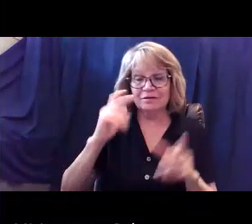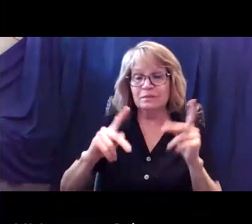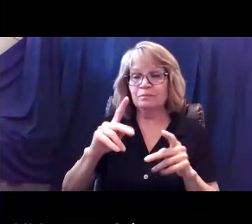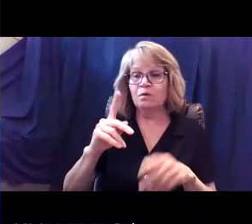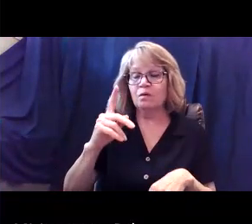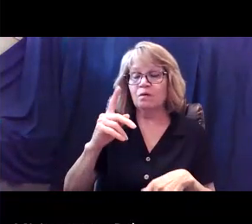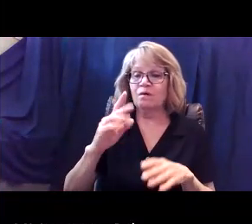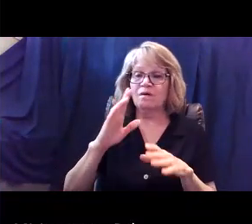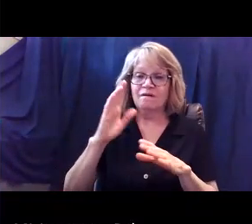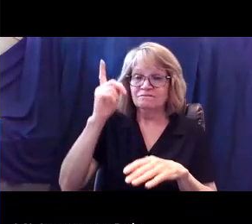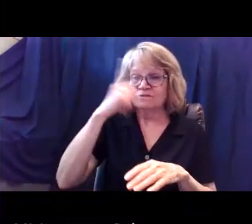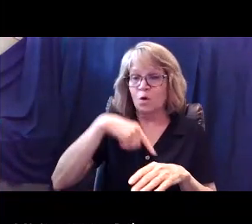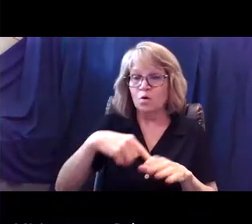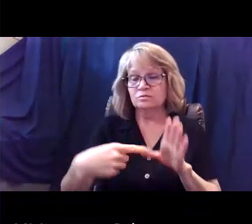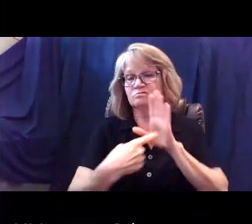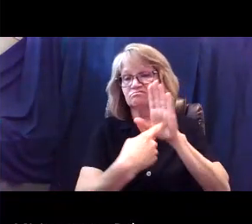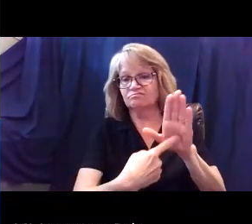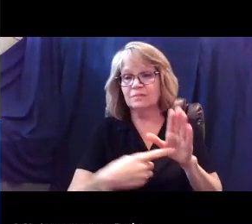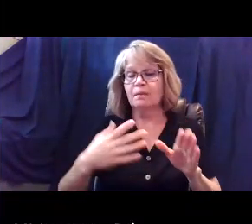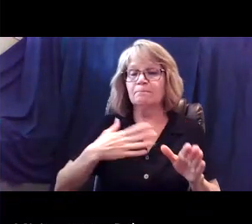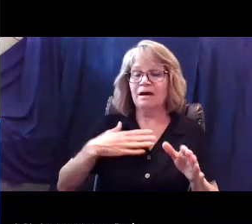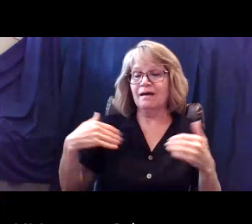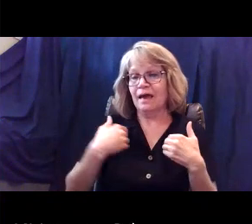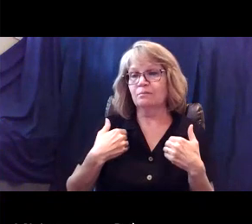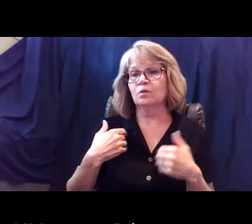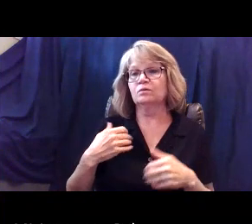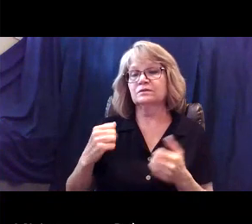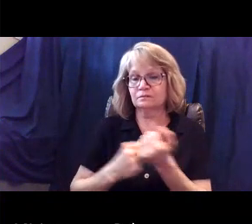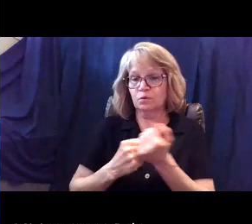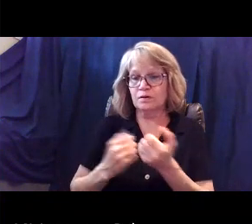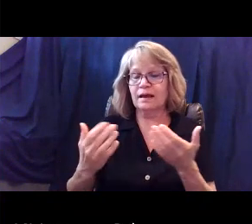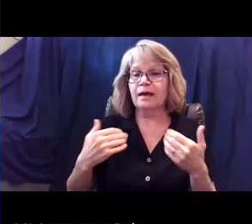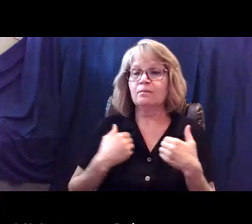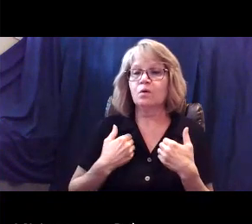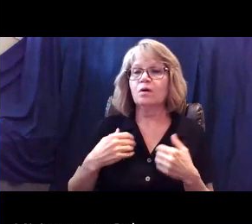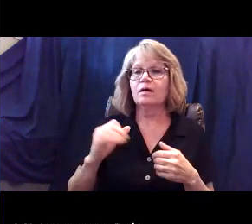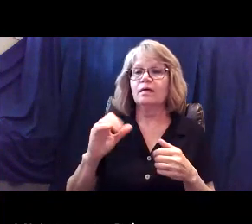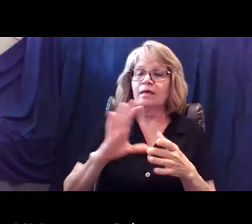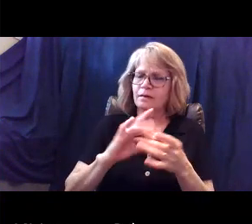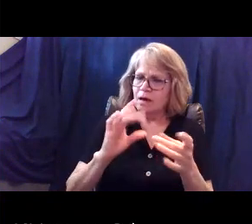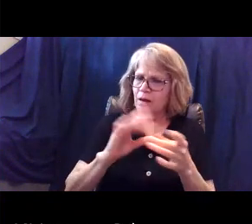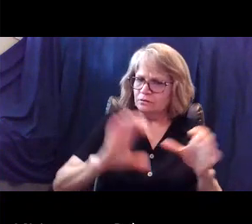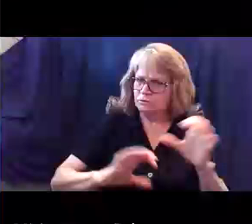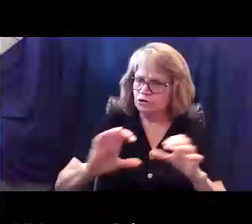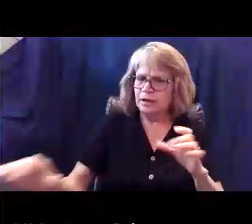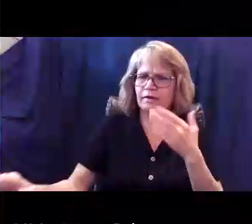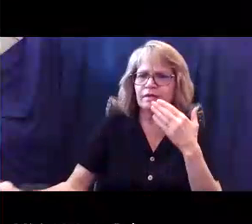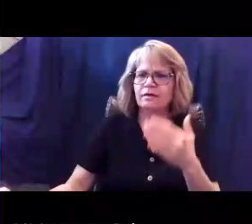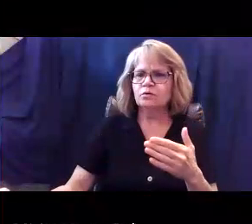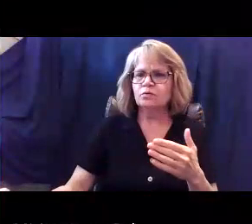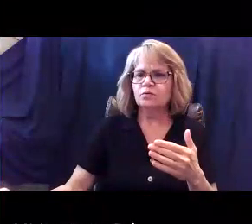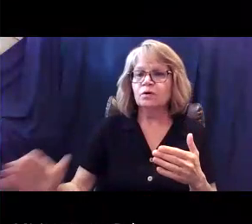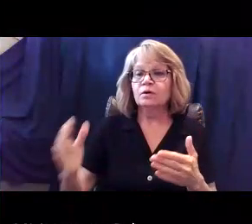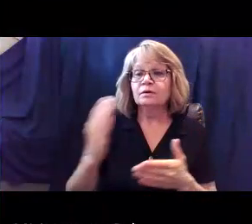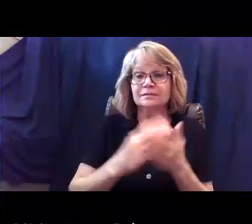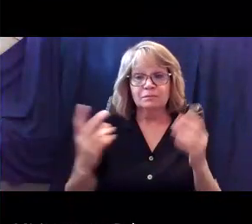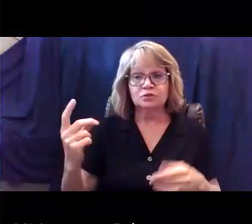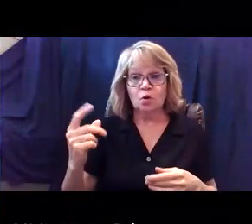an animal is an assistance animal. And thanks, Susan, for that comment in the chat. Some dogs do